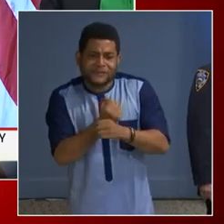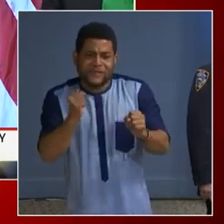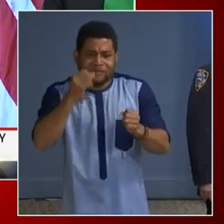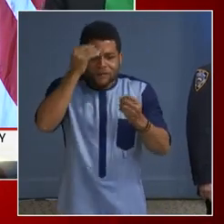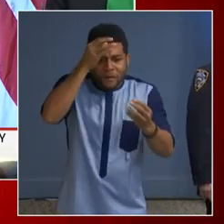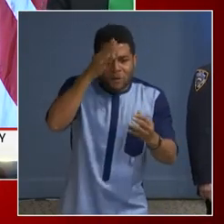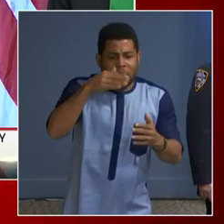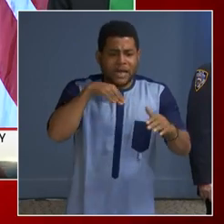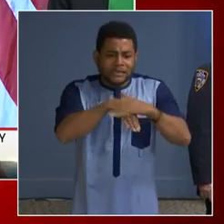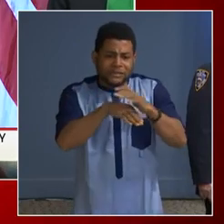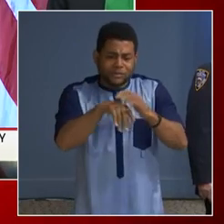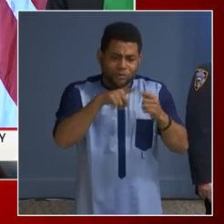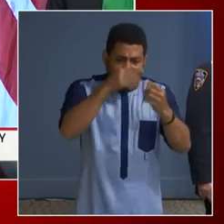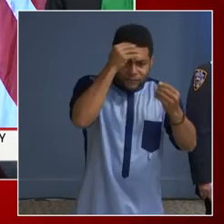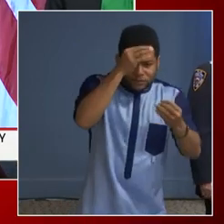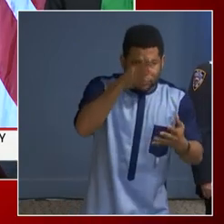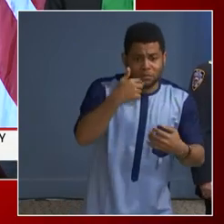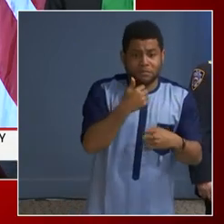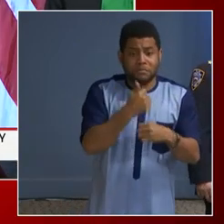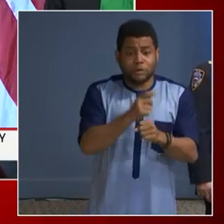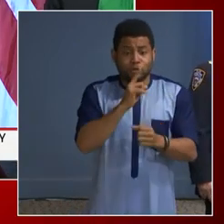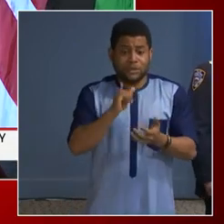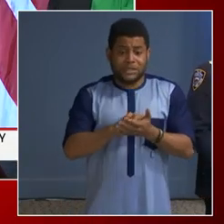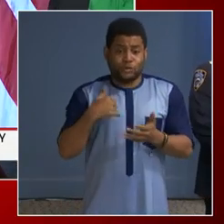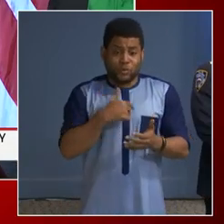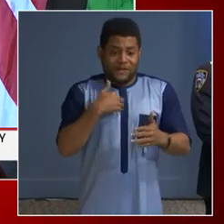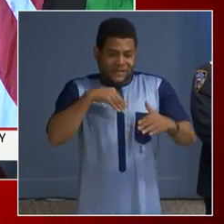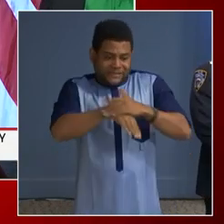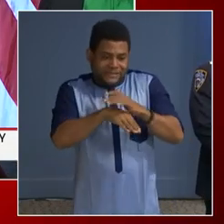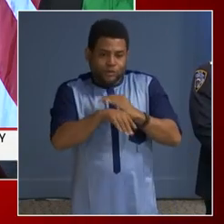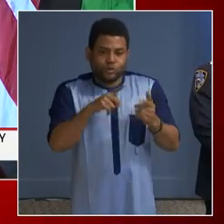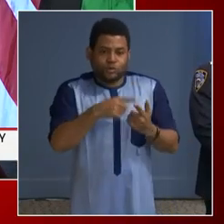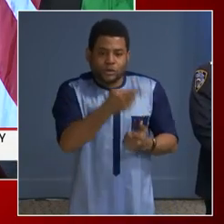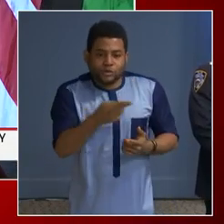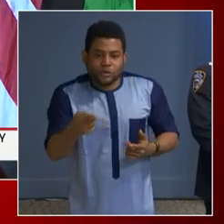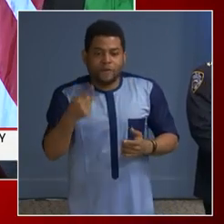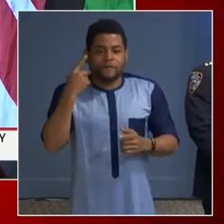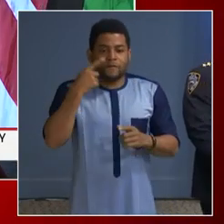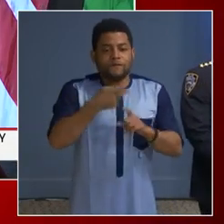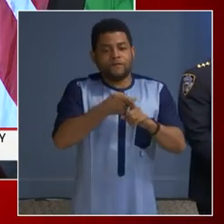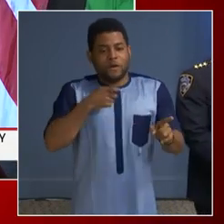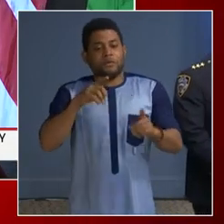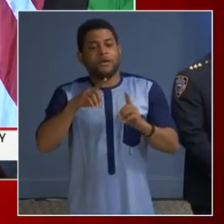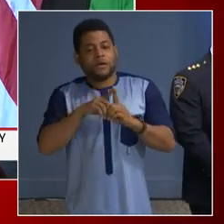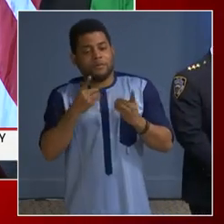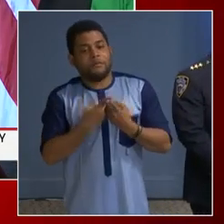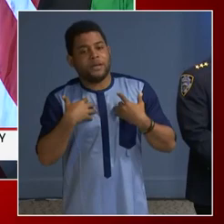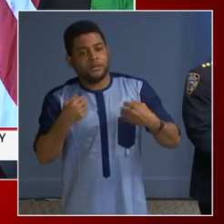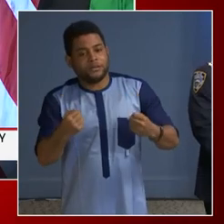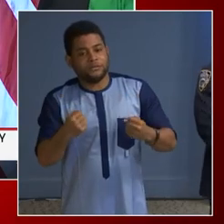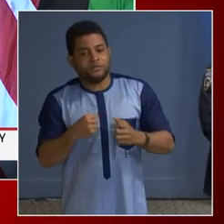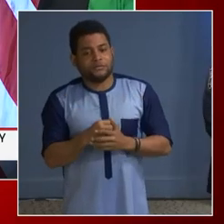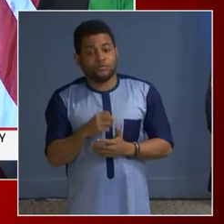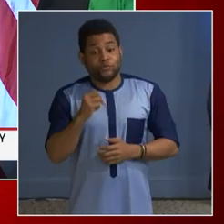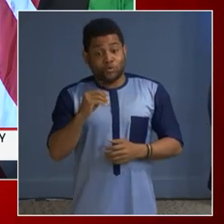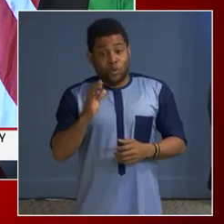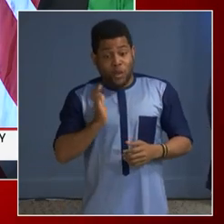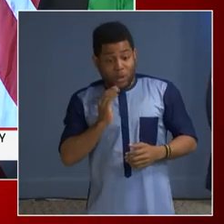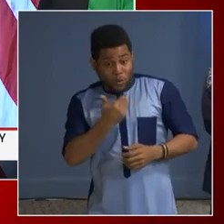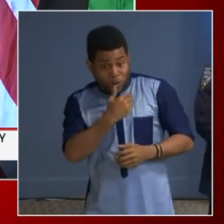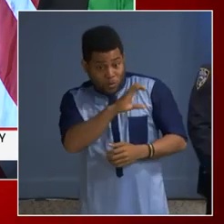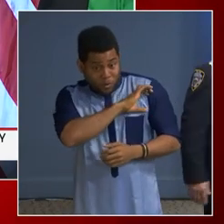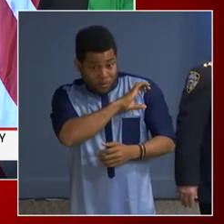they have access to the resources at the Department of Health. So that's the Metropolitan Police Department working very closely with our